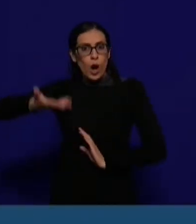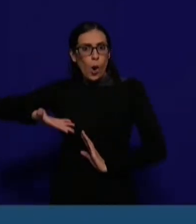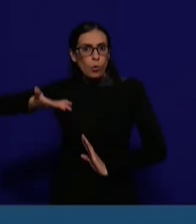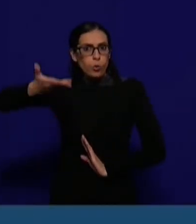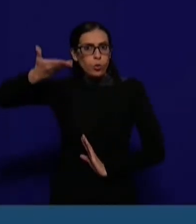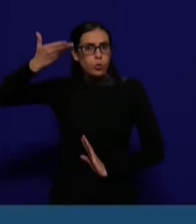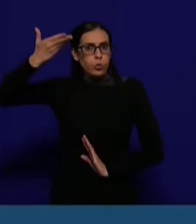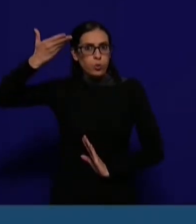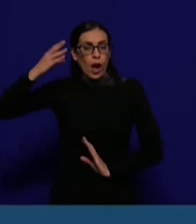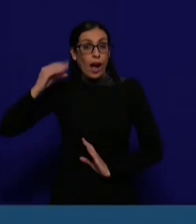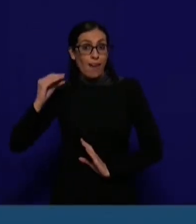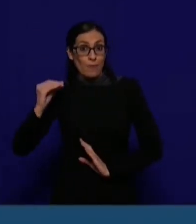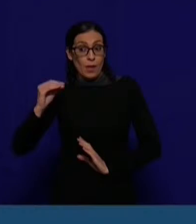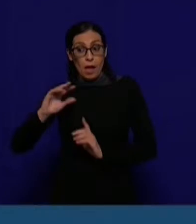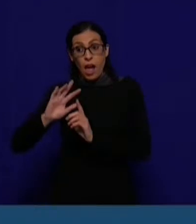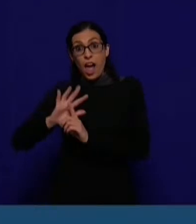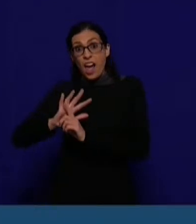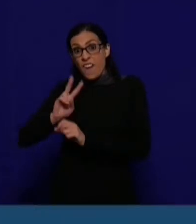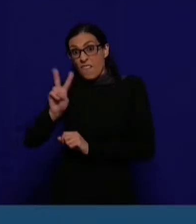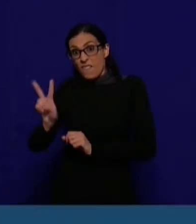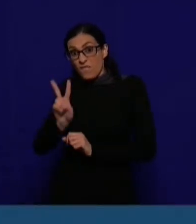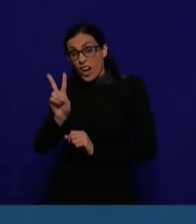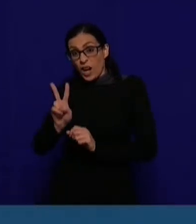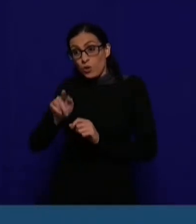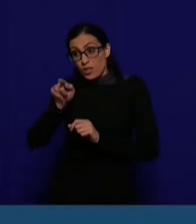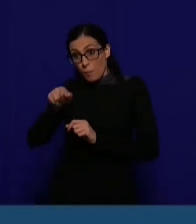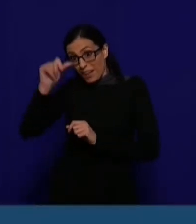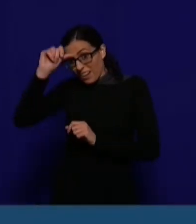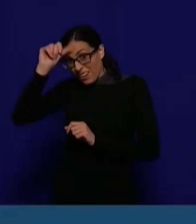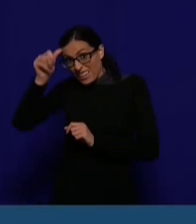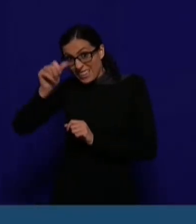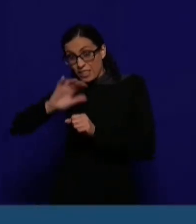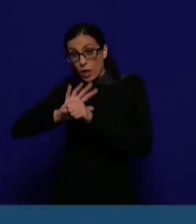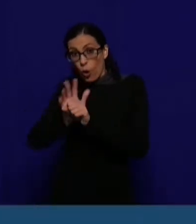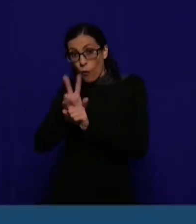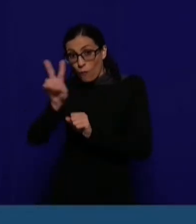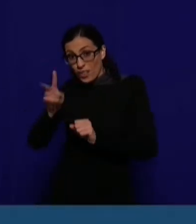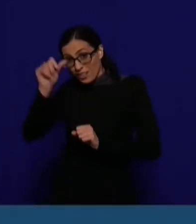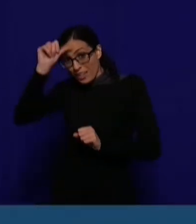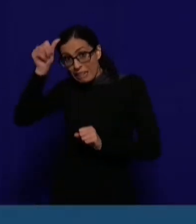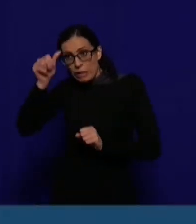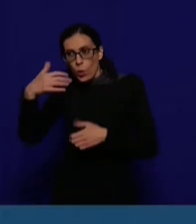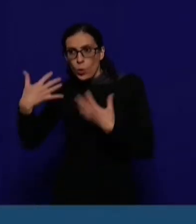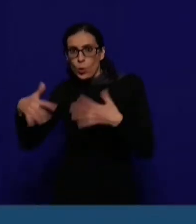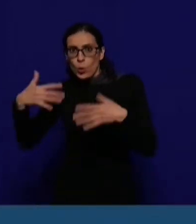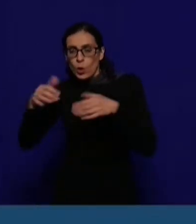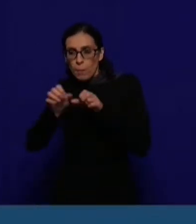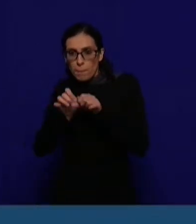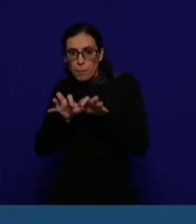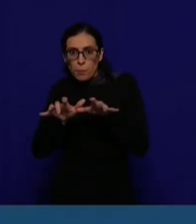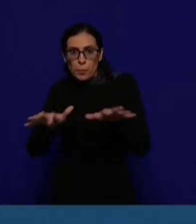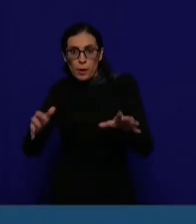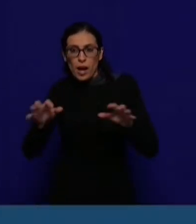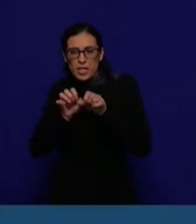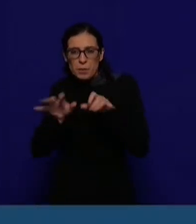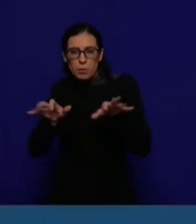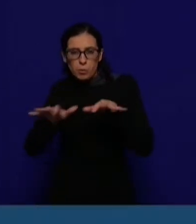fejn għandek il-varjant li huwa rampanti ħafna nafu li l-Indian variant ukoll jitrasmetti ħafna lil